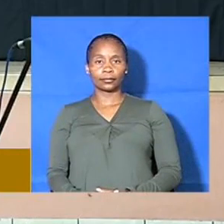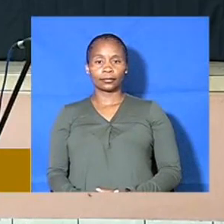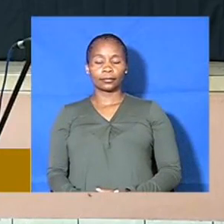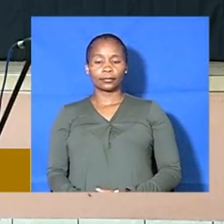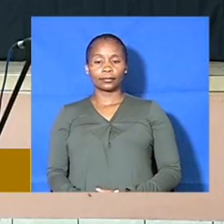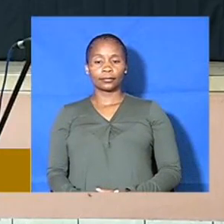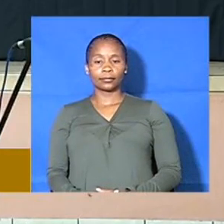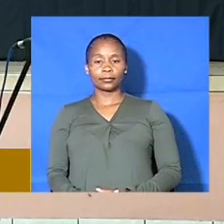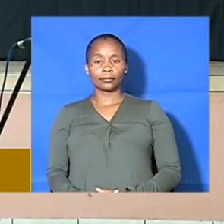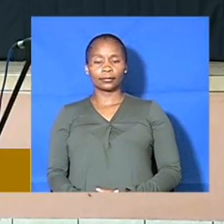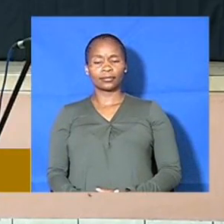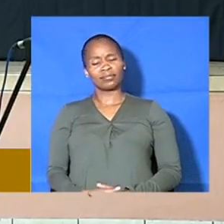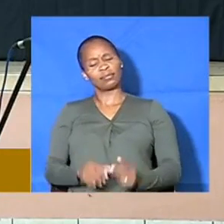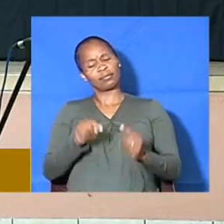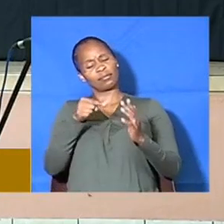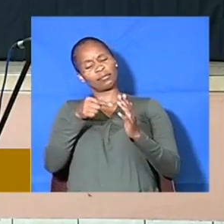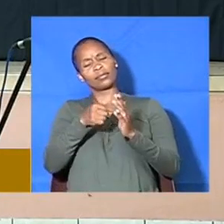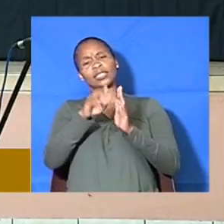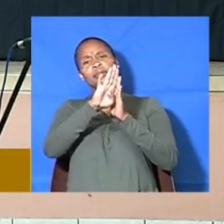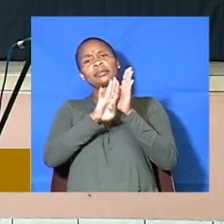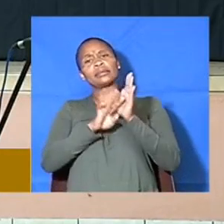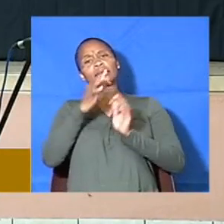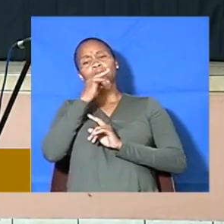of the National Assembly.